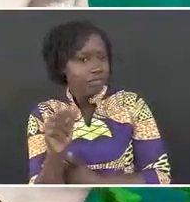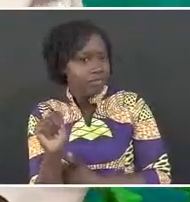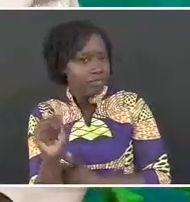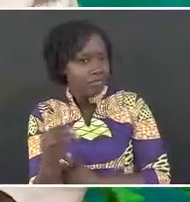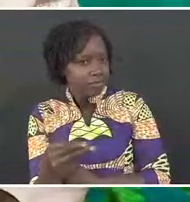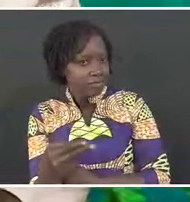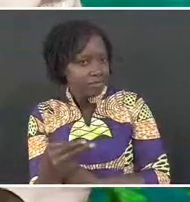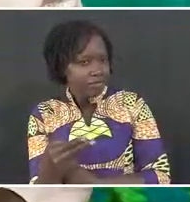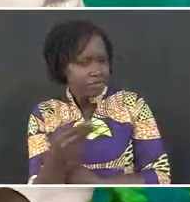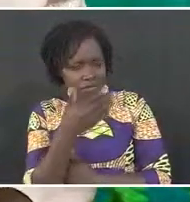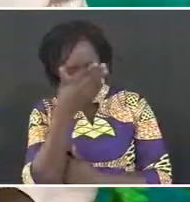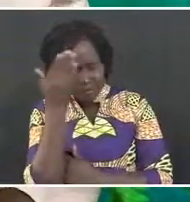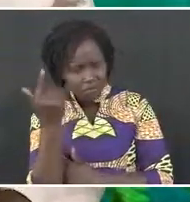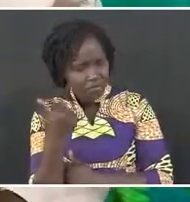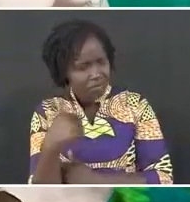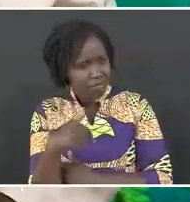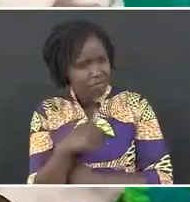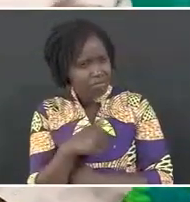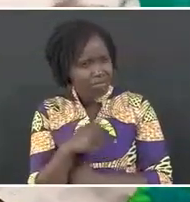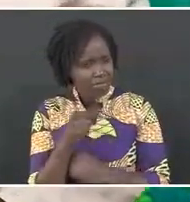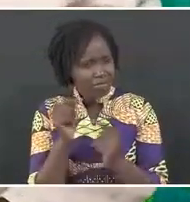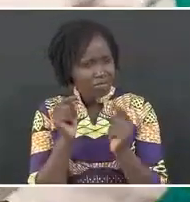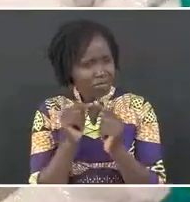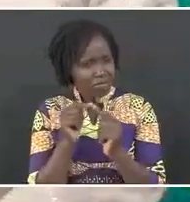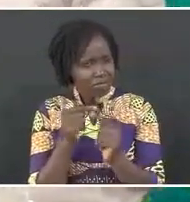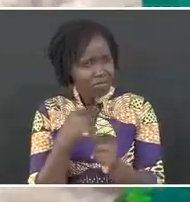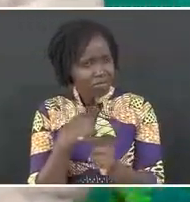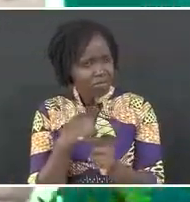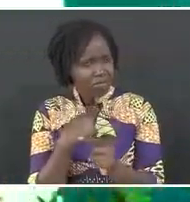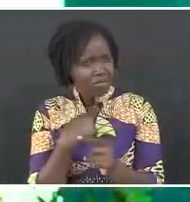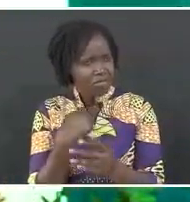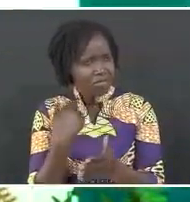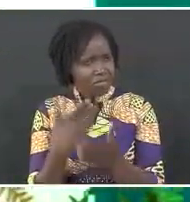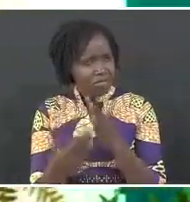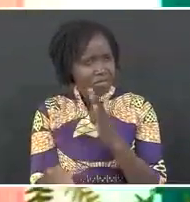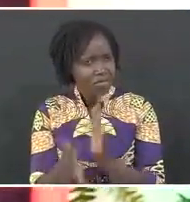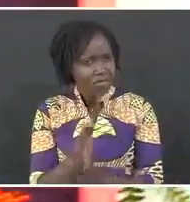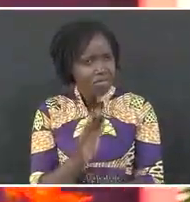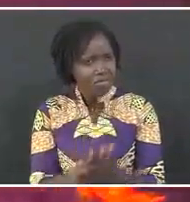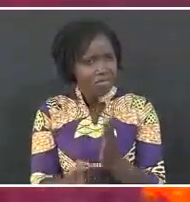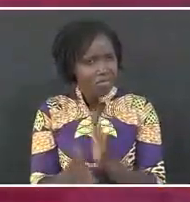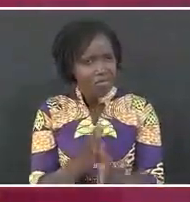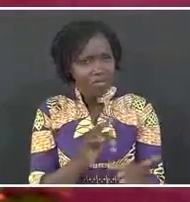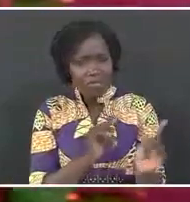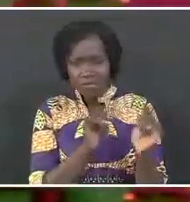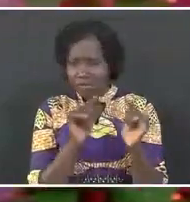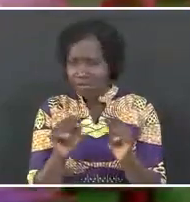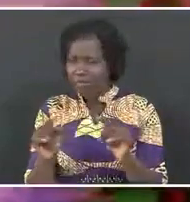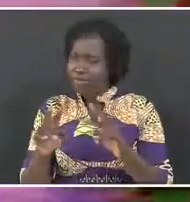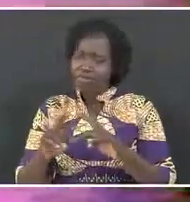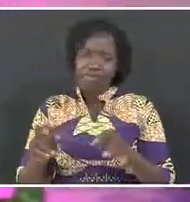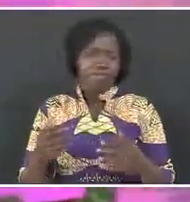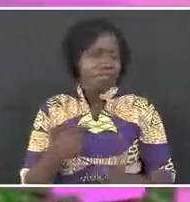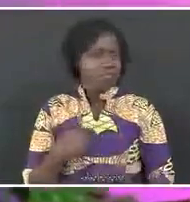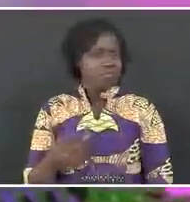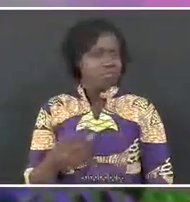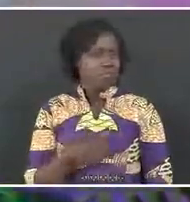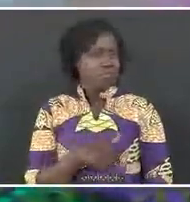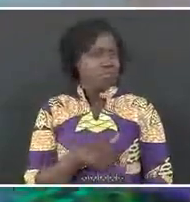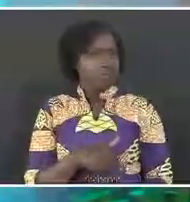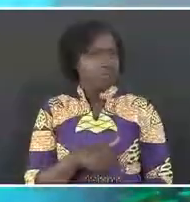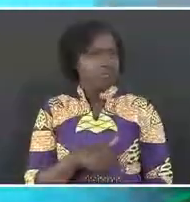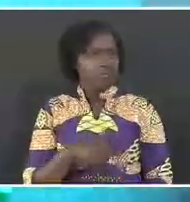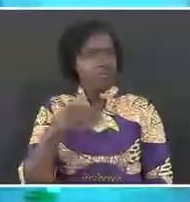mulitusahau." It really pained me. Hakuna mtu amewahi kuja kutuangalia.